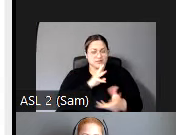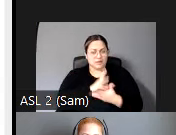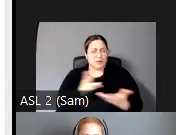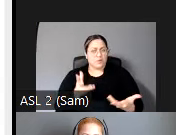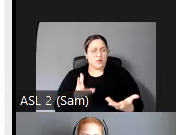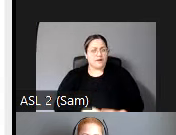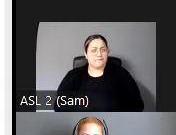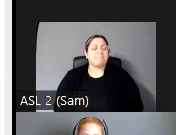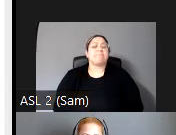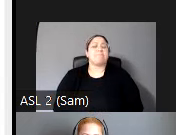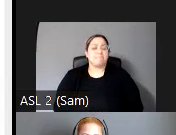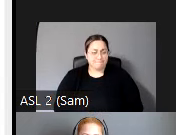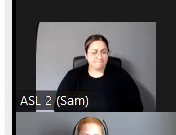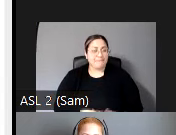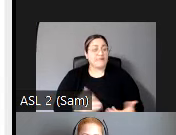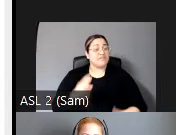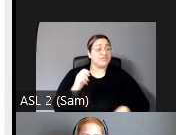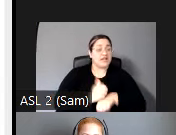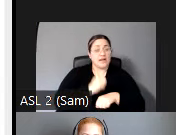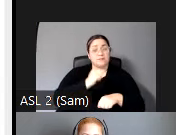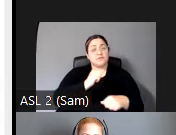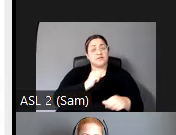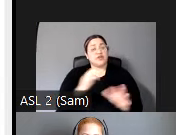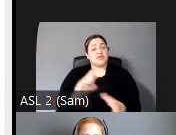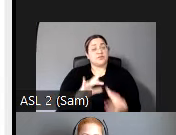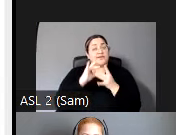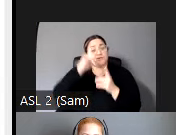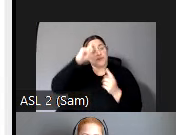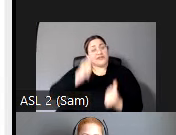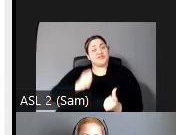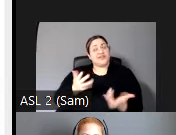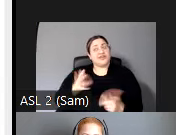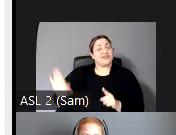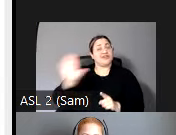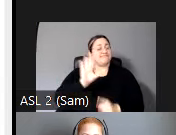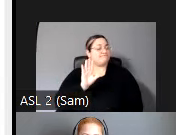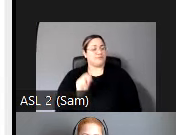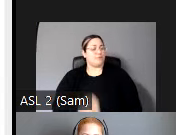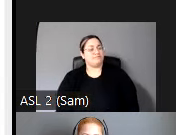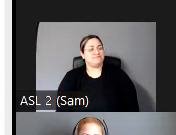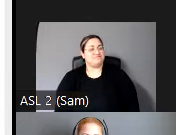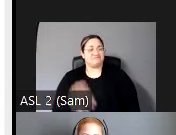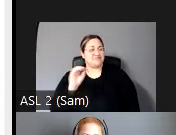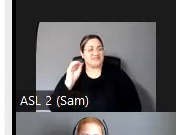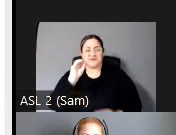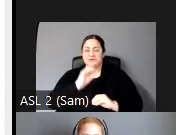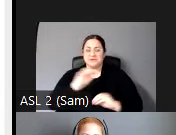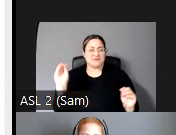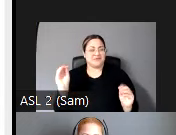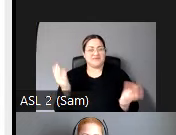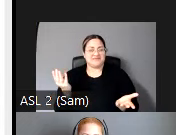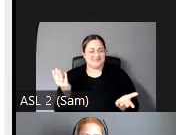jurisdiction currently? No. And that's pretty shocking. Ontario doesn't have one. In fact, only